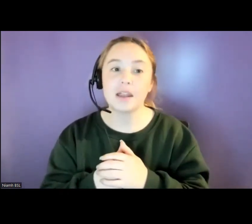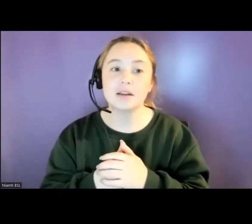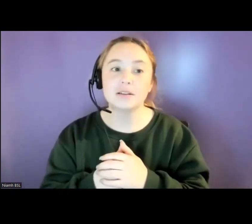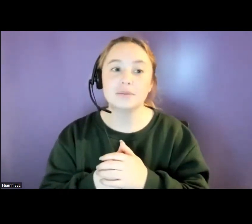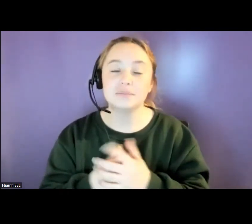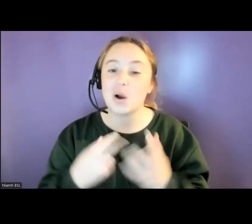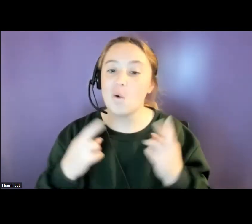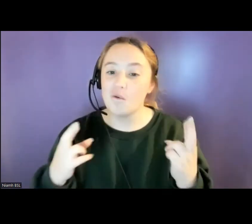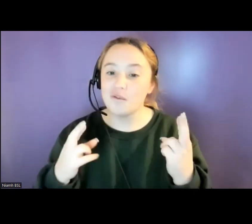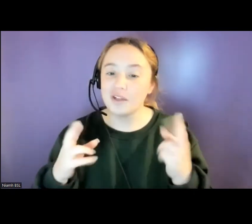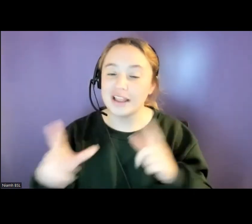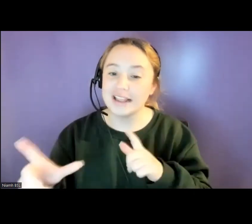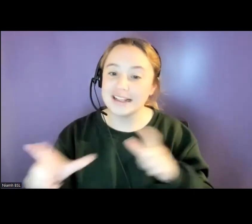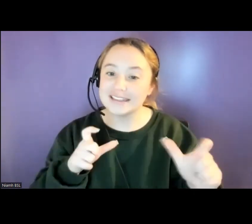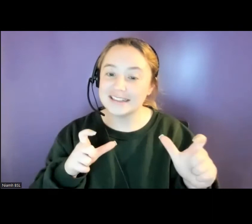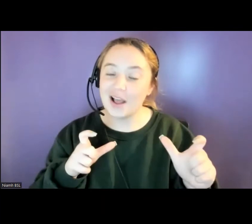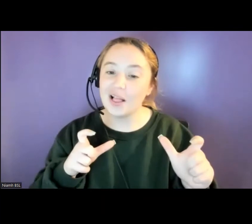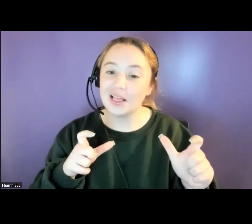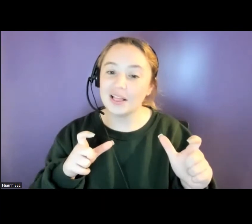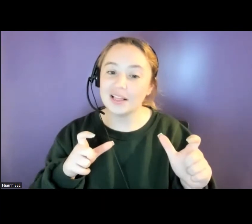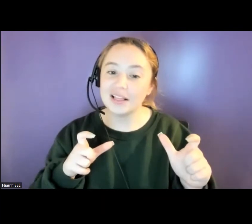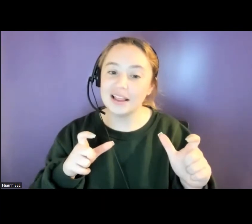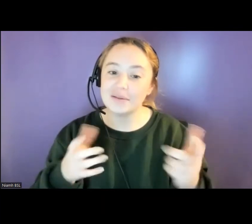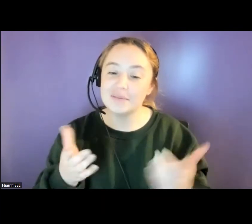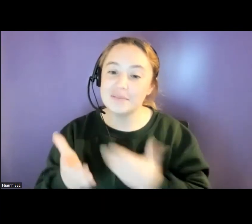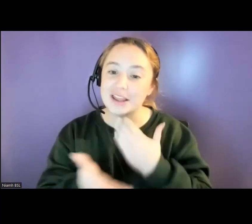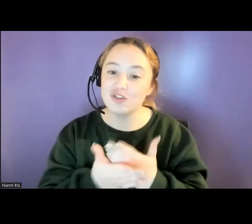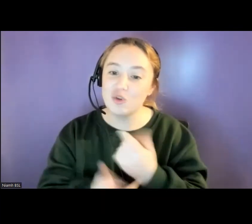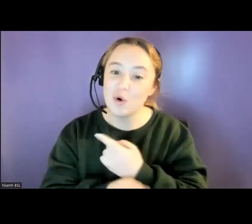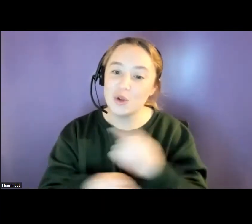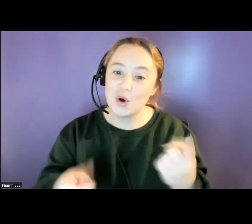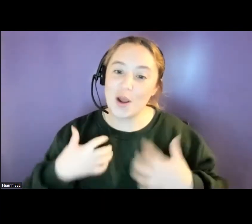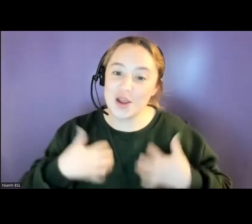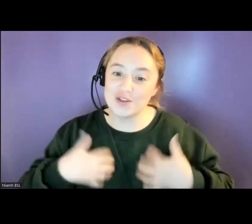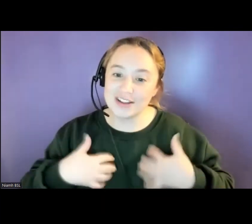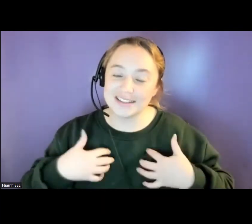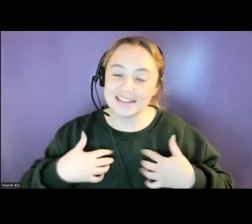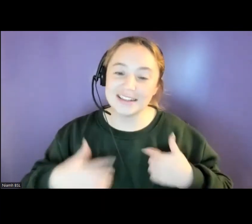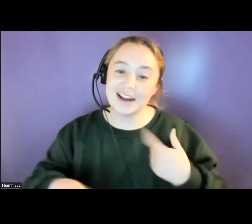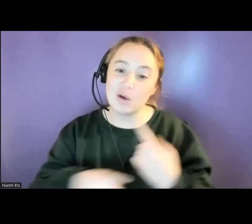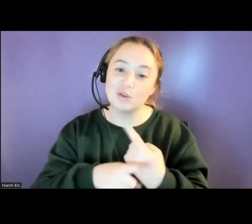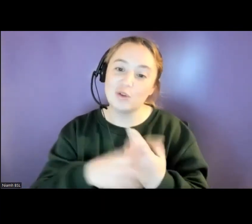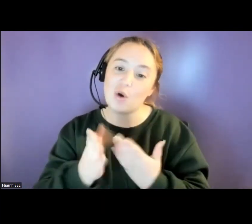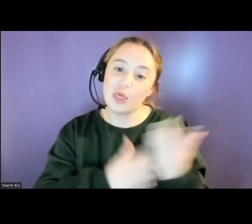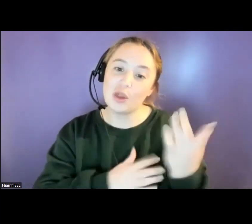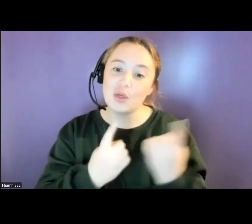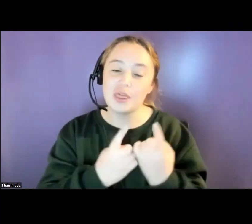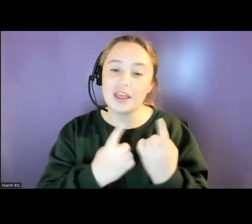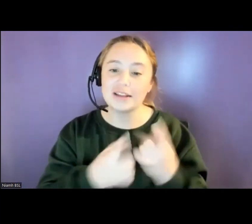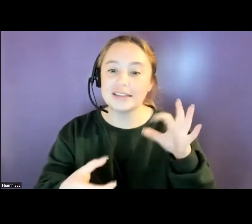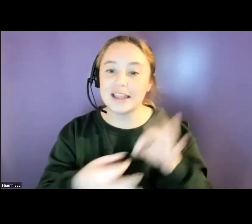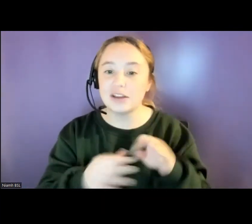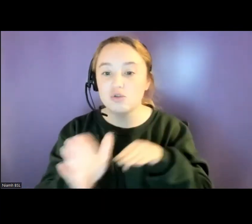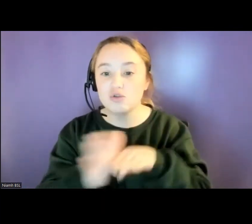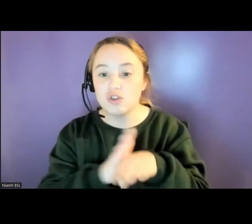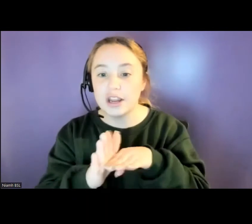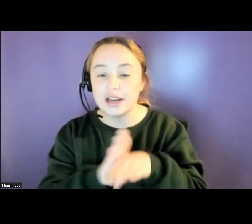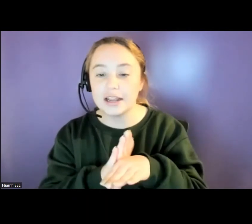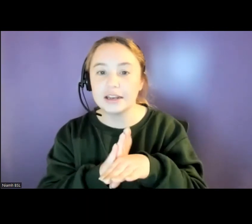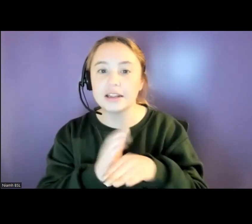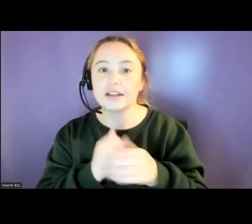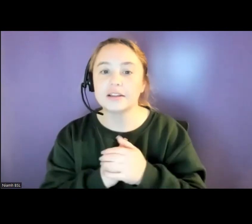can still keep you interested in talking through everything I can in terms of training within HIAL